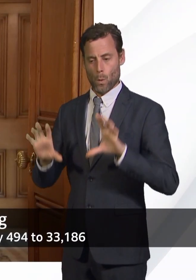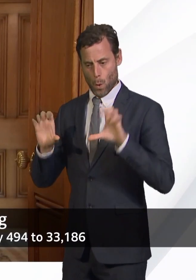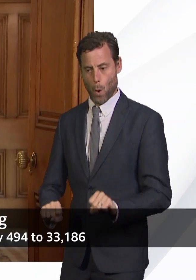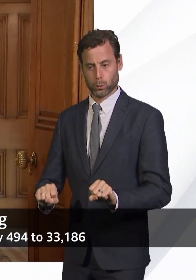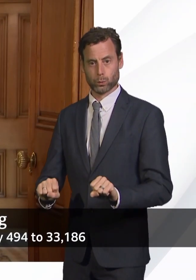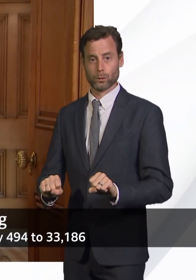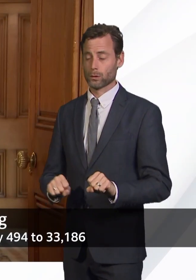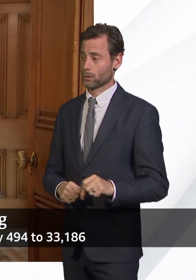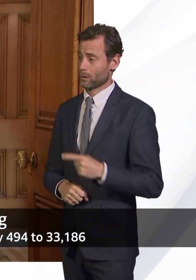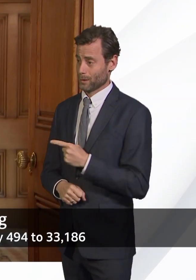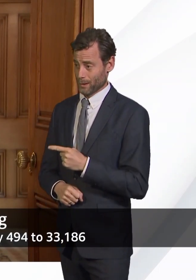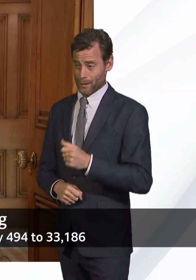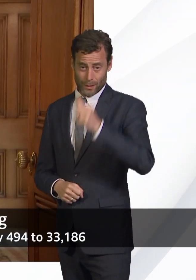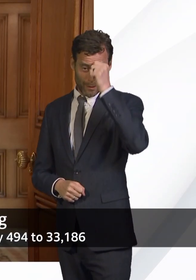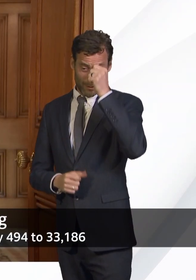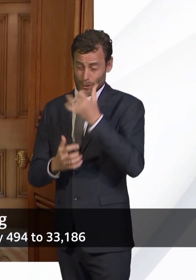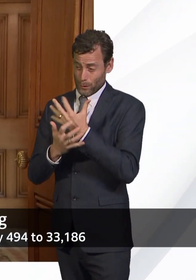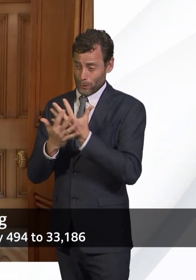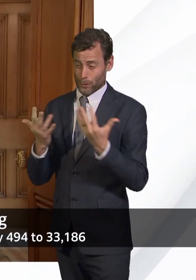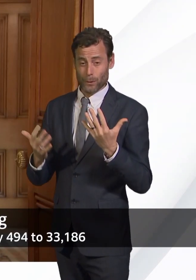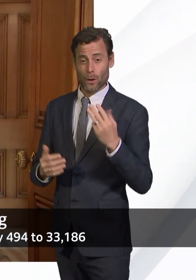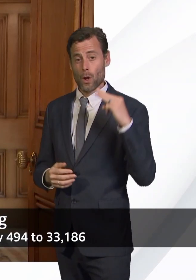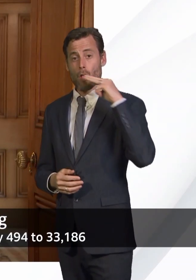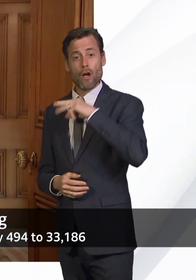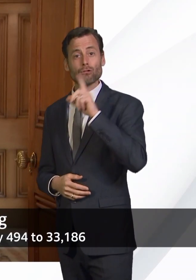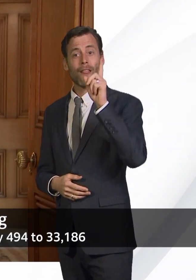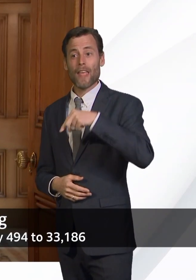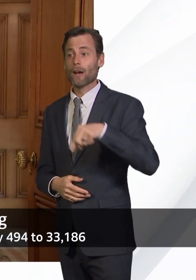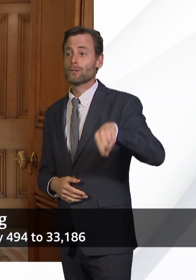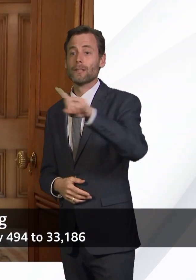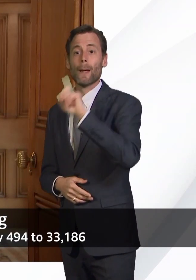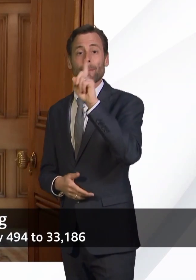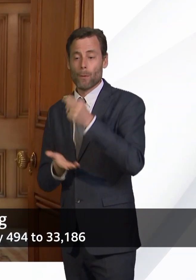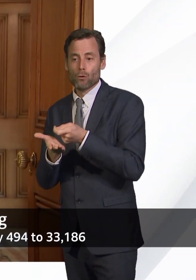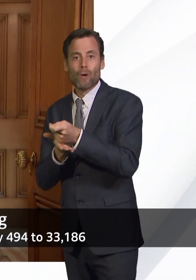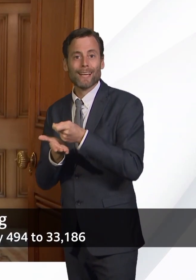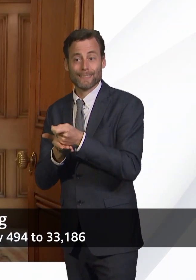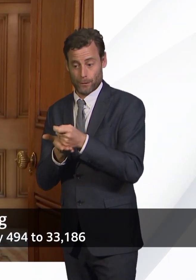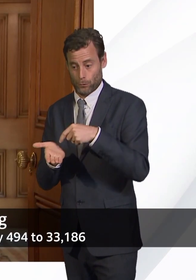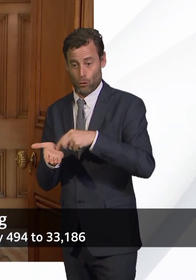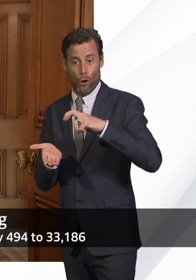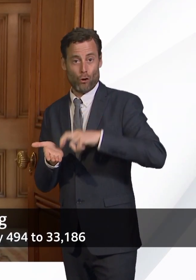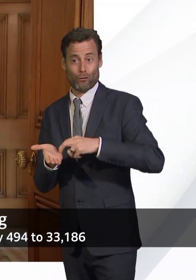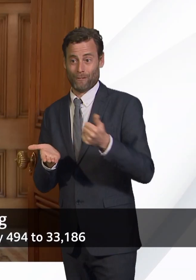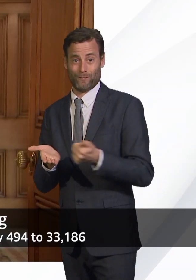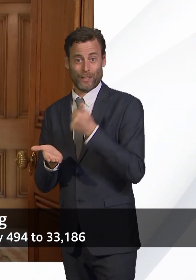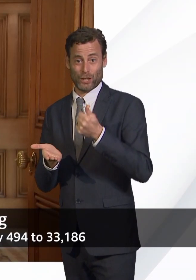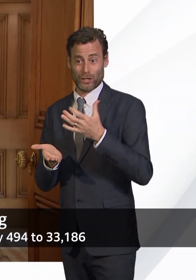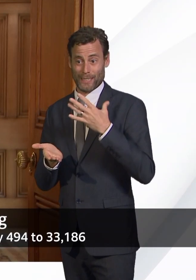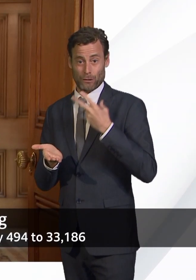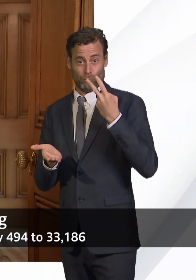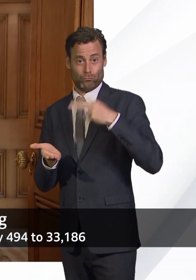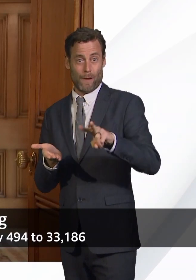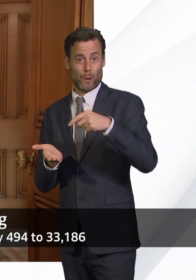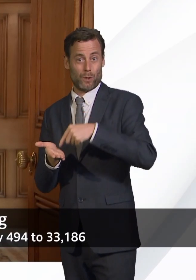come up for renewal as well. A significant proportion of these will result in people needing to